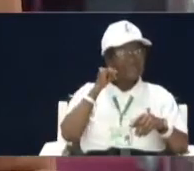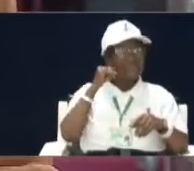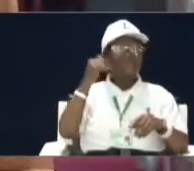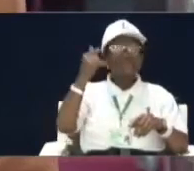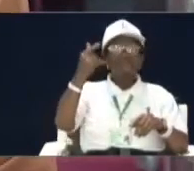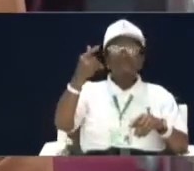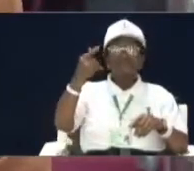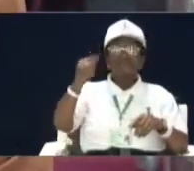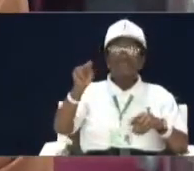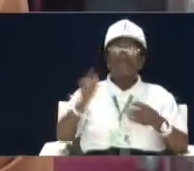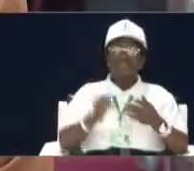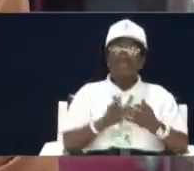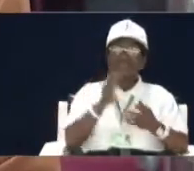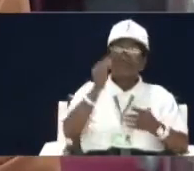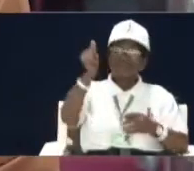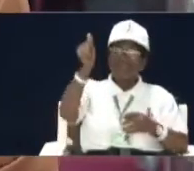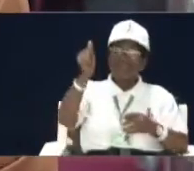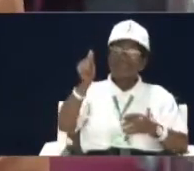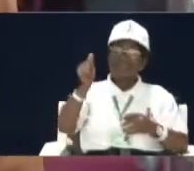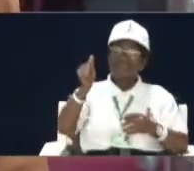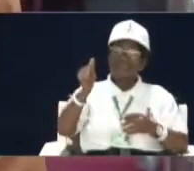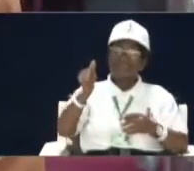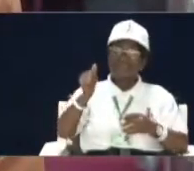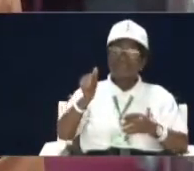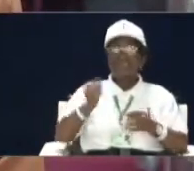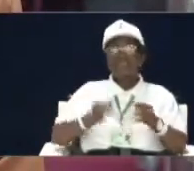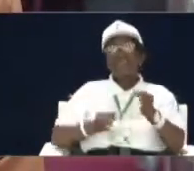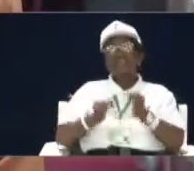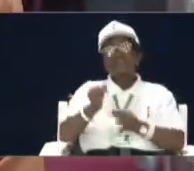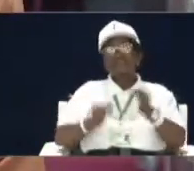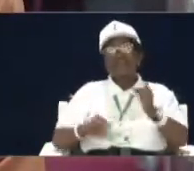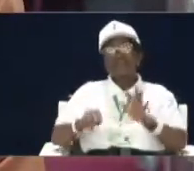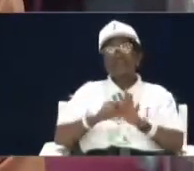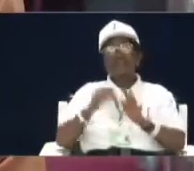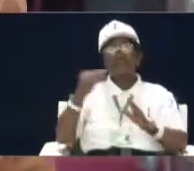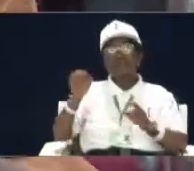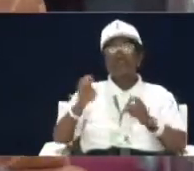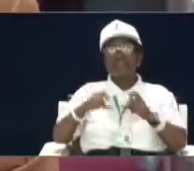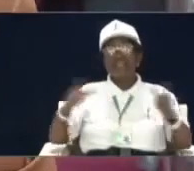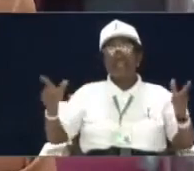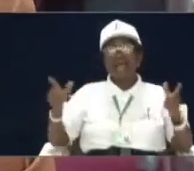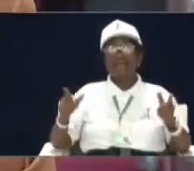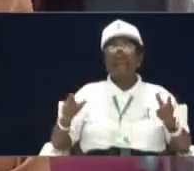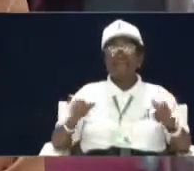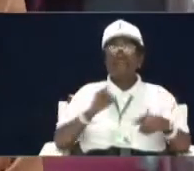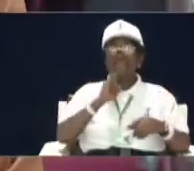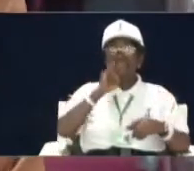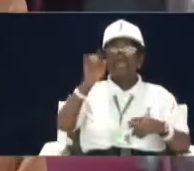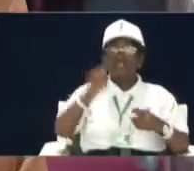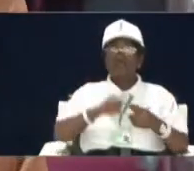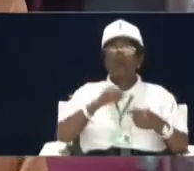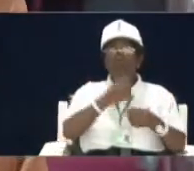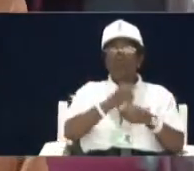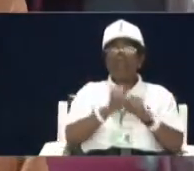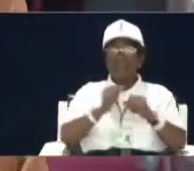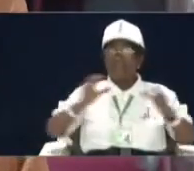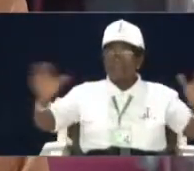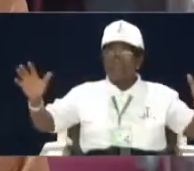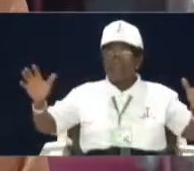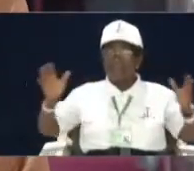the simplest definition of enlarge is to make bigger.